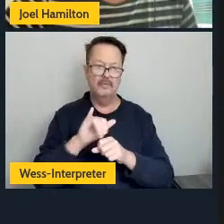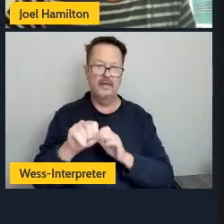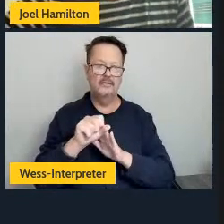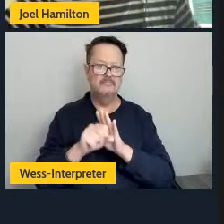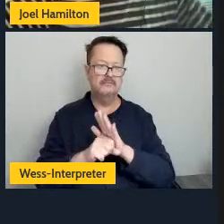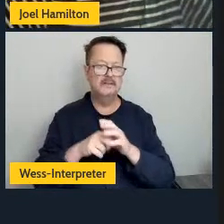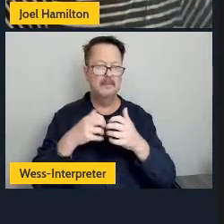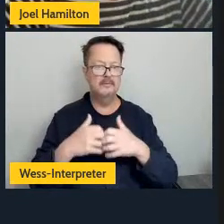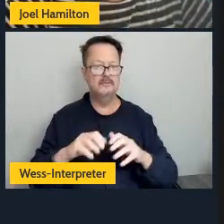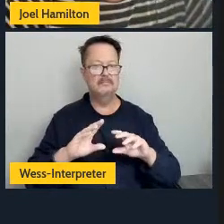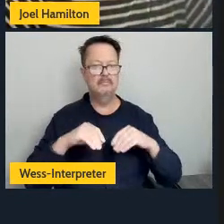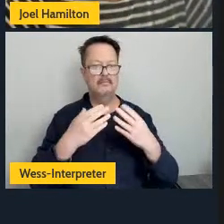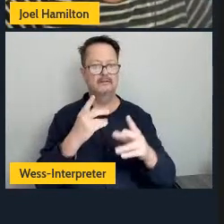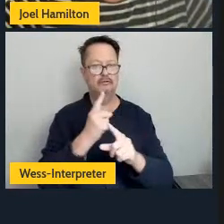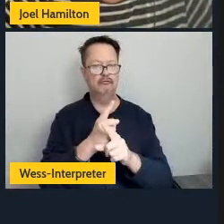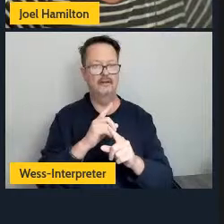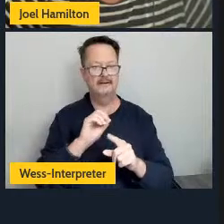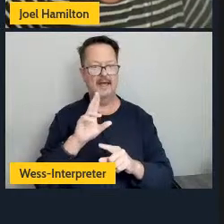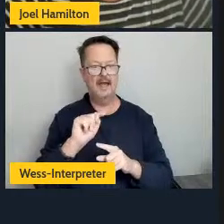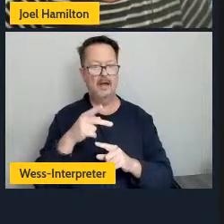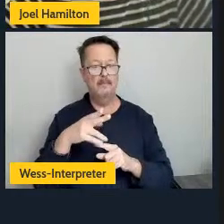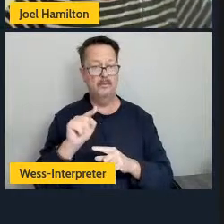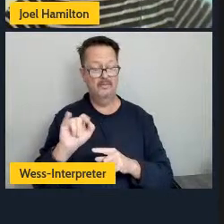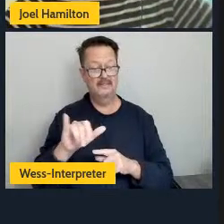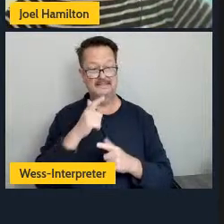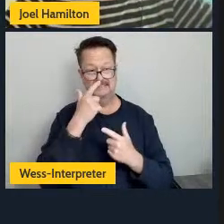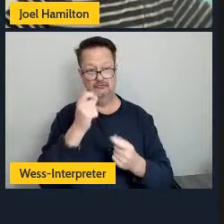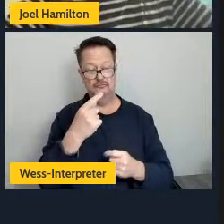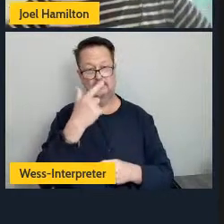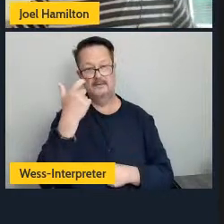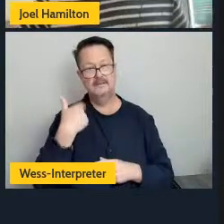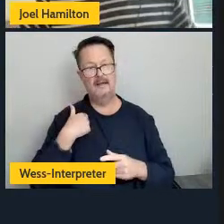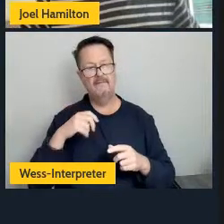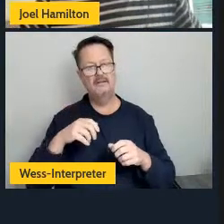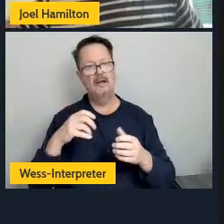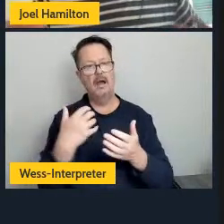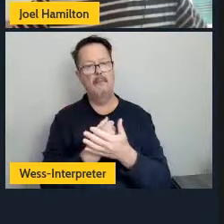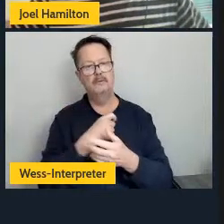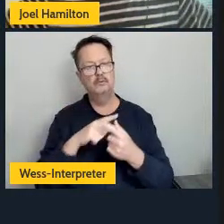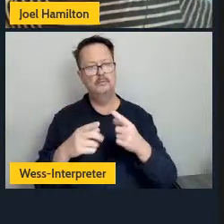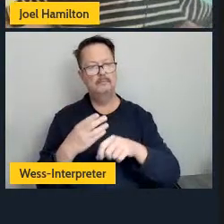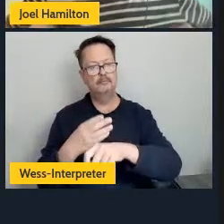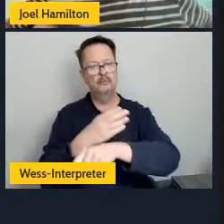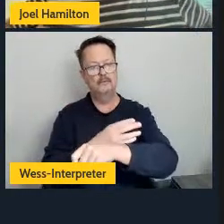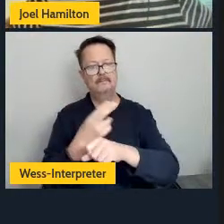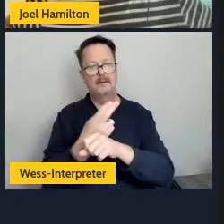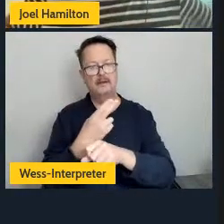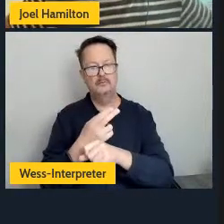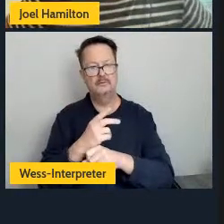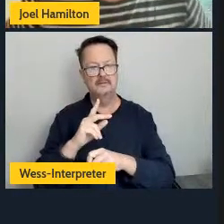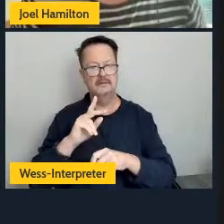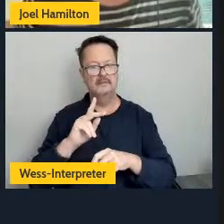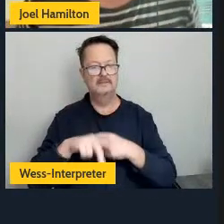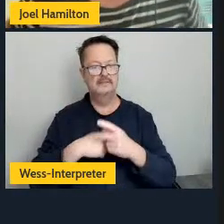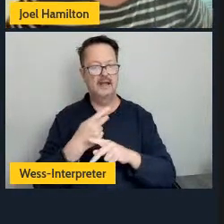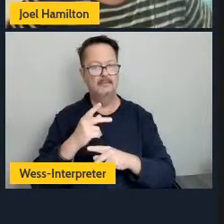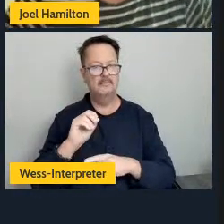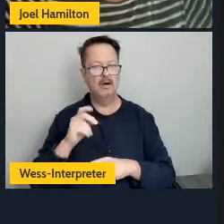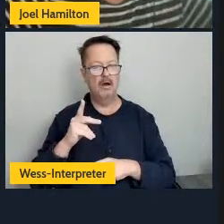correct output. And this is quite an interesting one here, and there's an opportunity to improve this somehow by using typed objects.